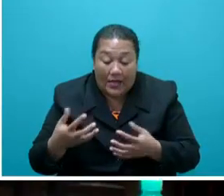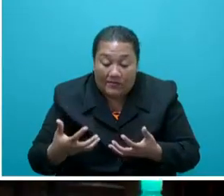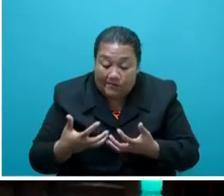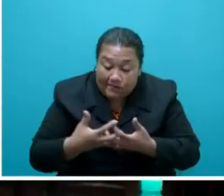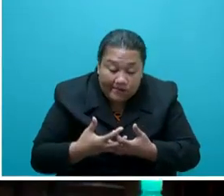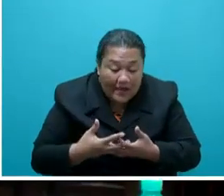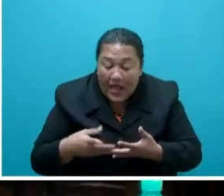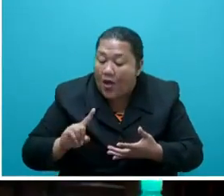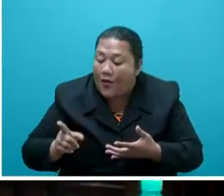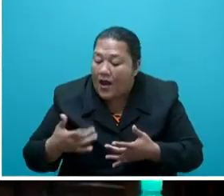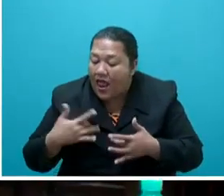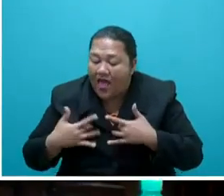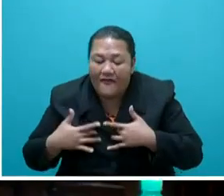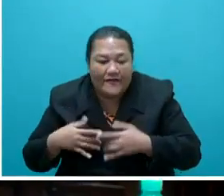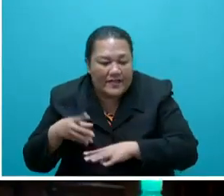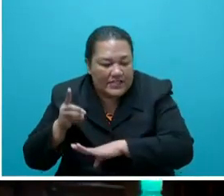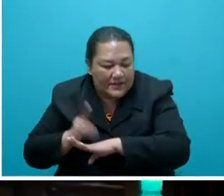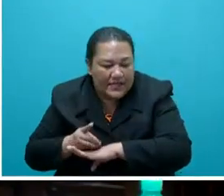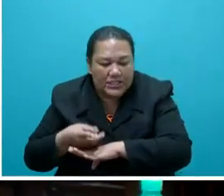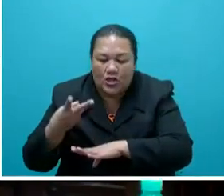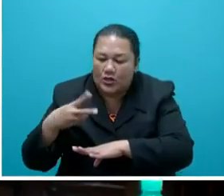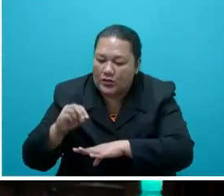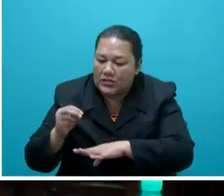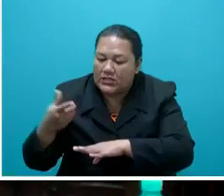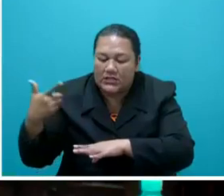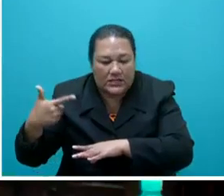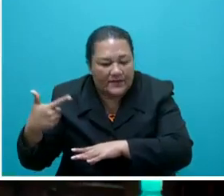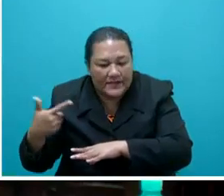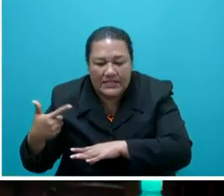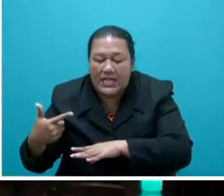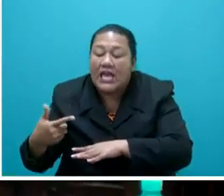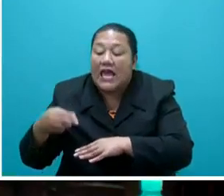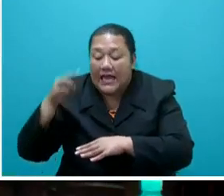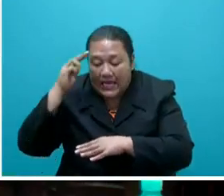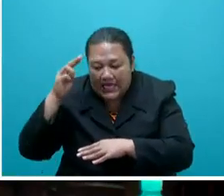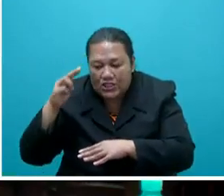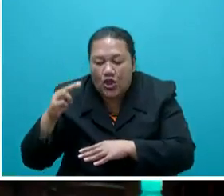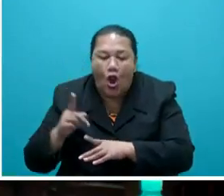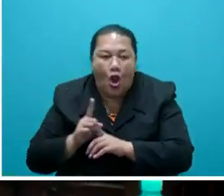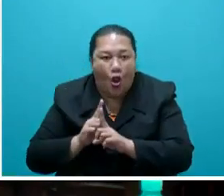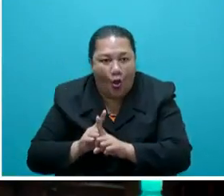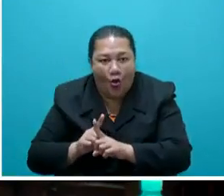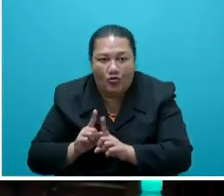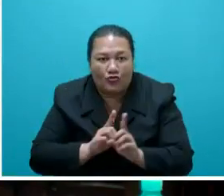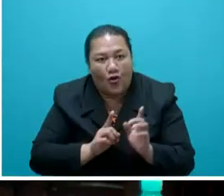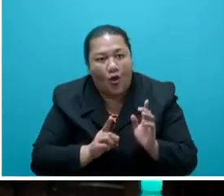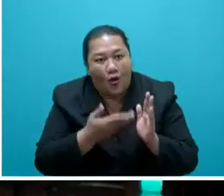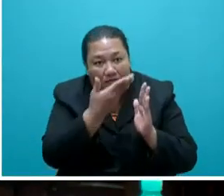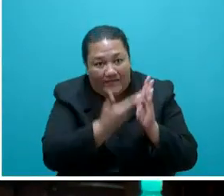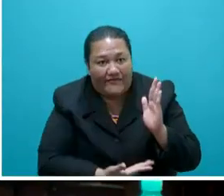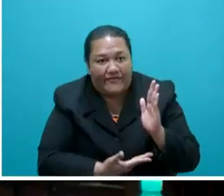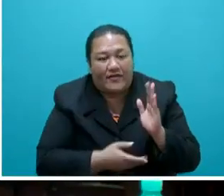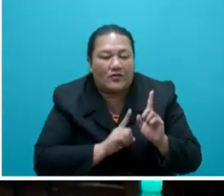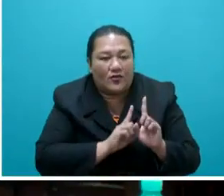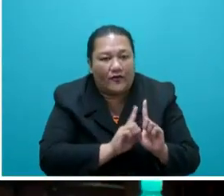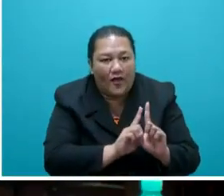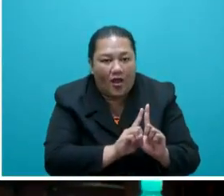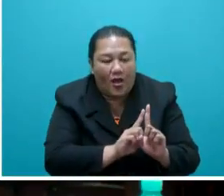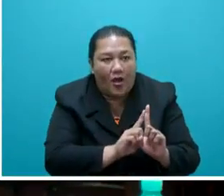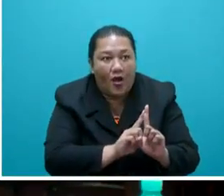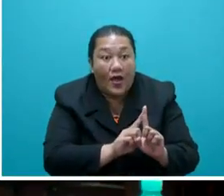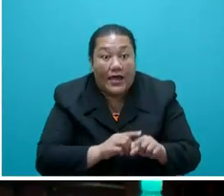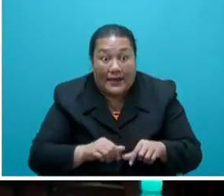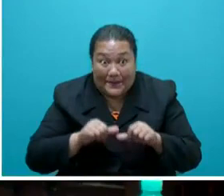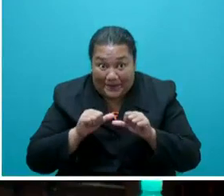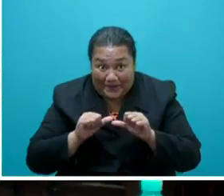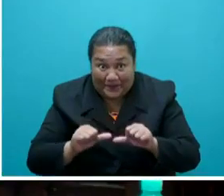in 2017 and our national law that followed a few months after. Honorable Speaker, His Excellency had also